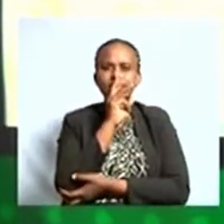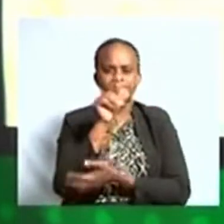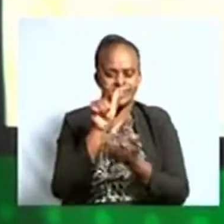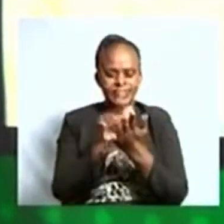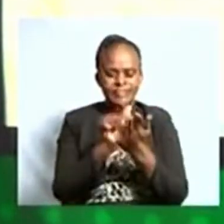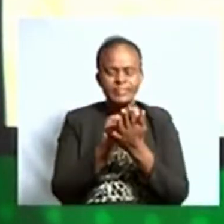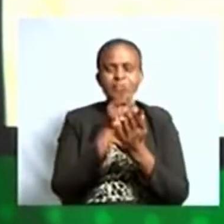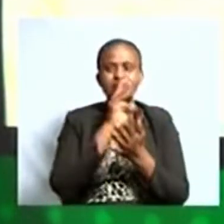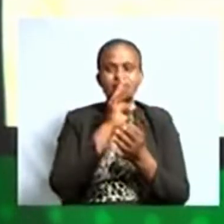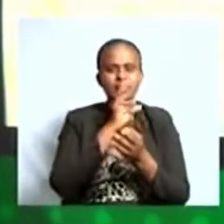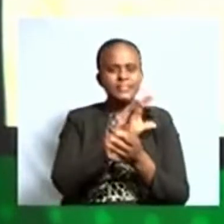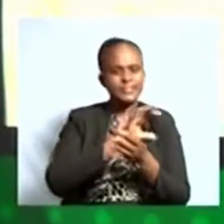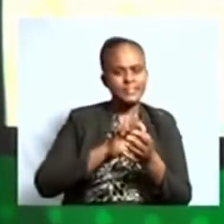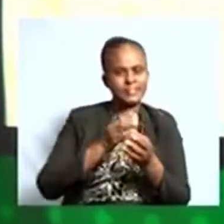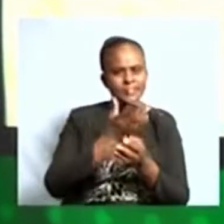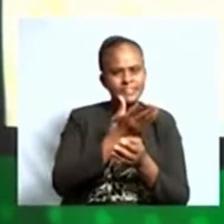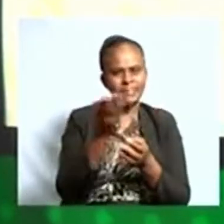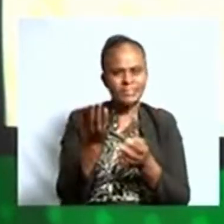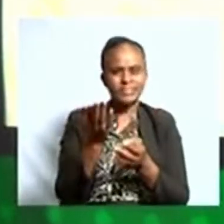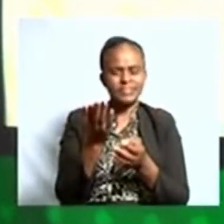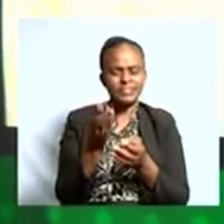Sanitation Company